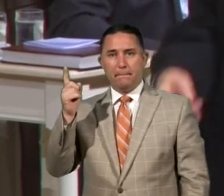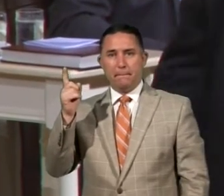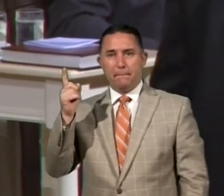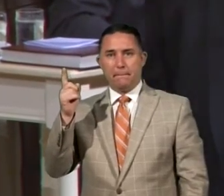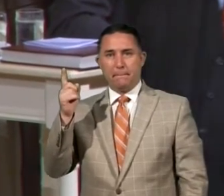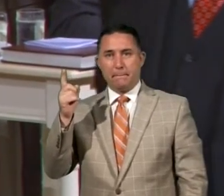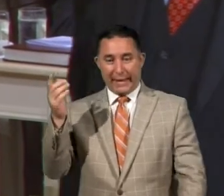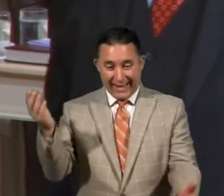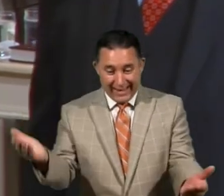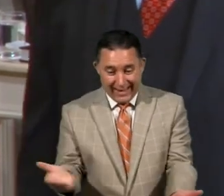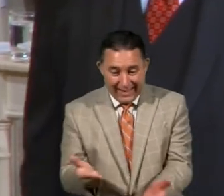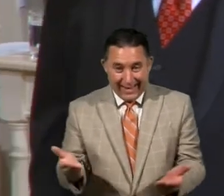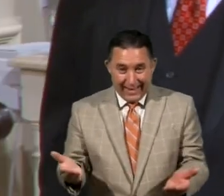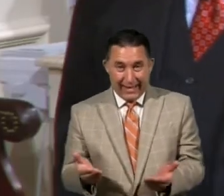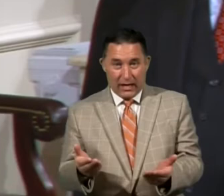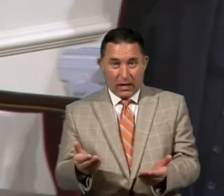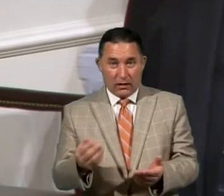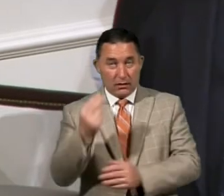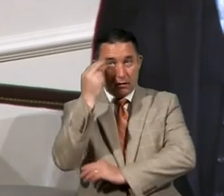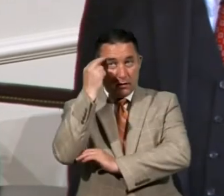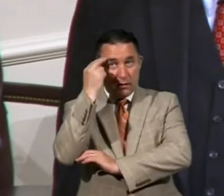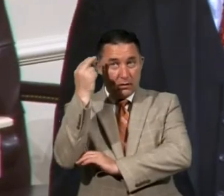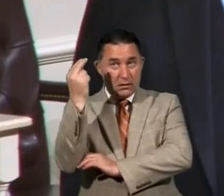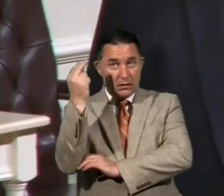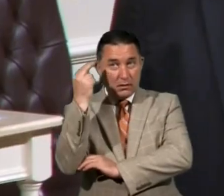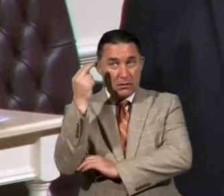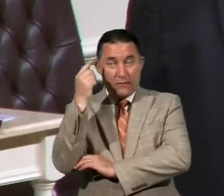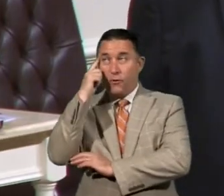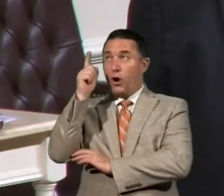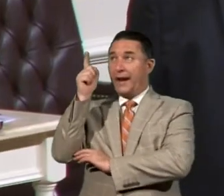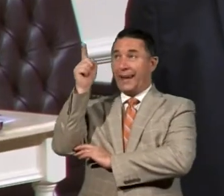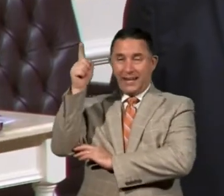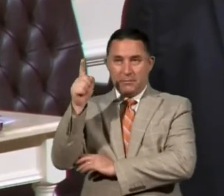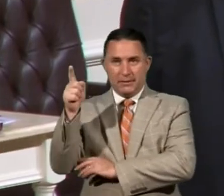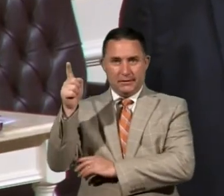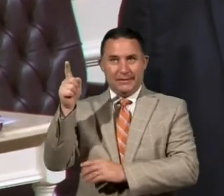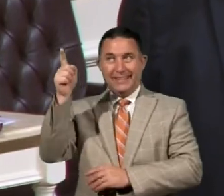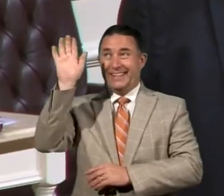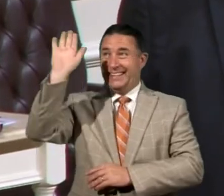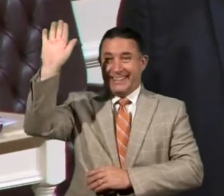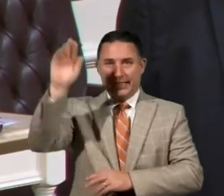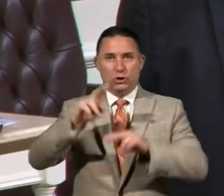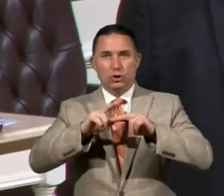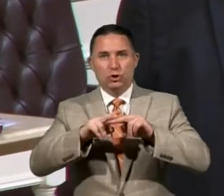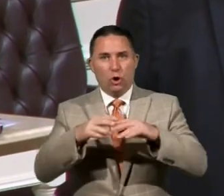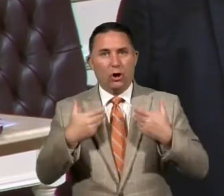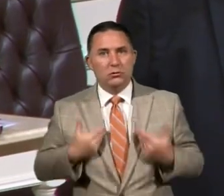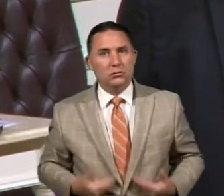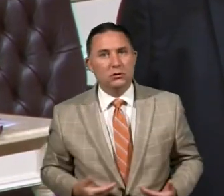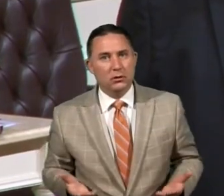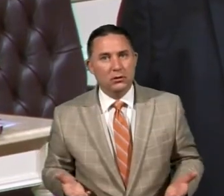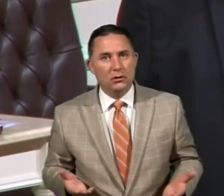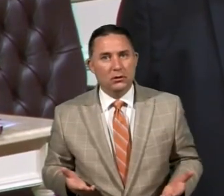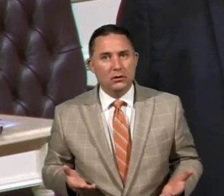And I'm here as a remembrance for him. I'm his salt.